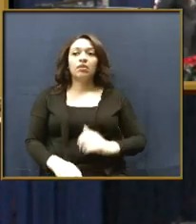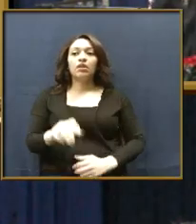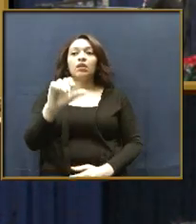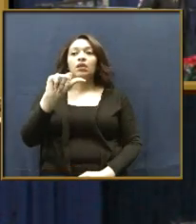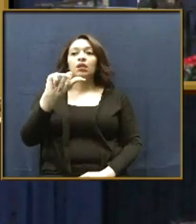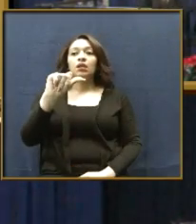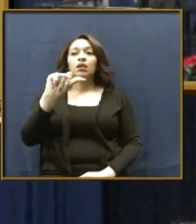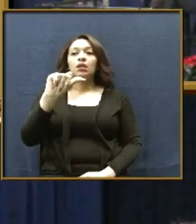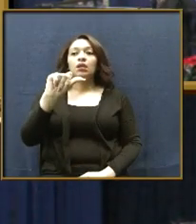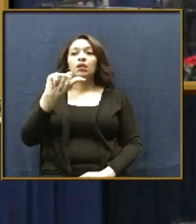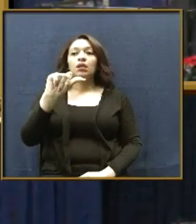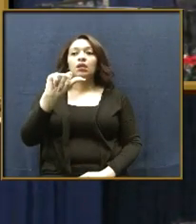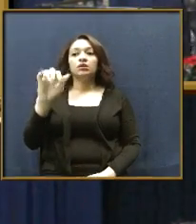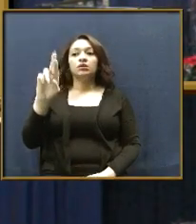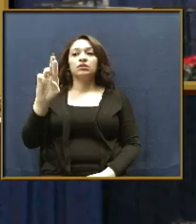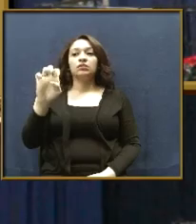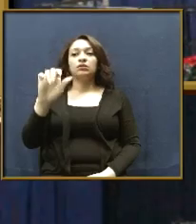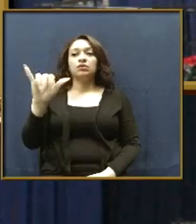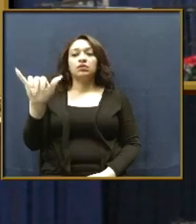Reyes.